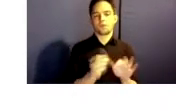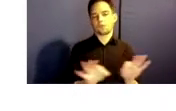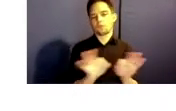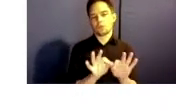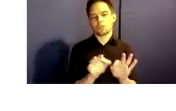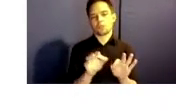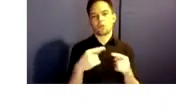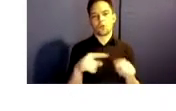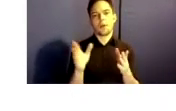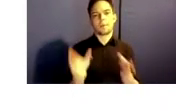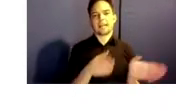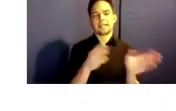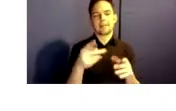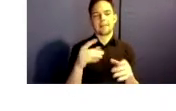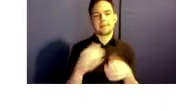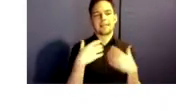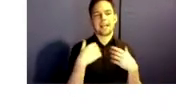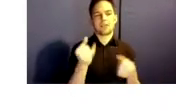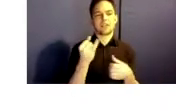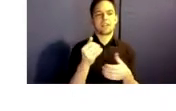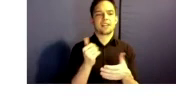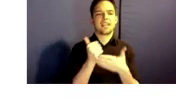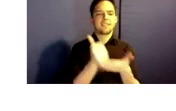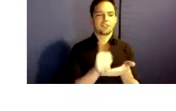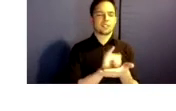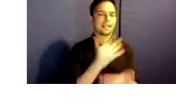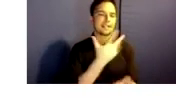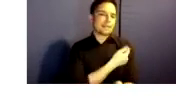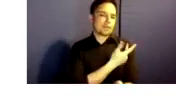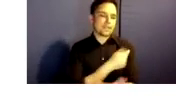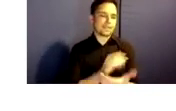planning public health interventions, including immunization.